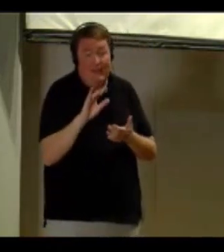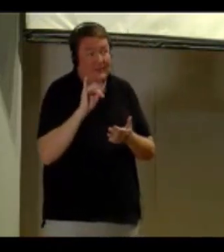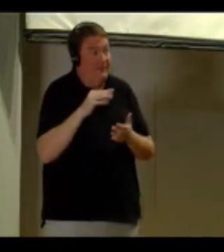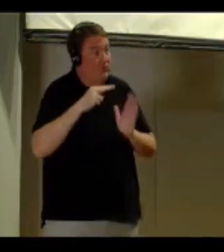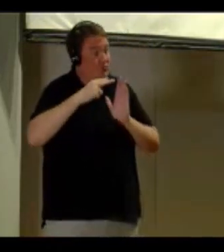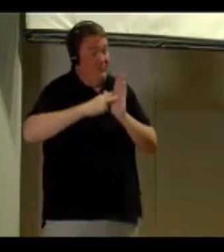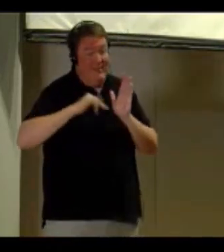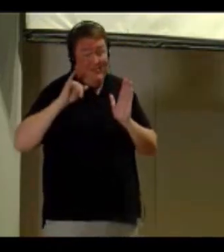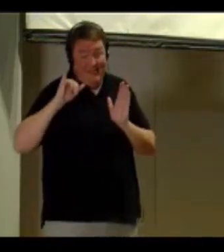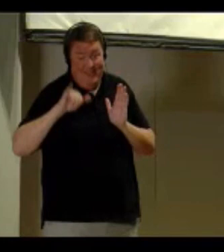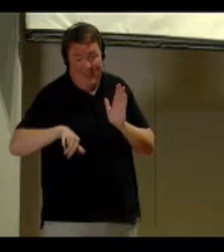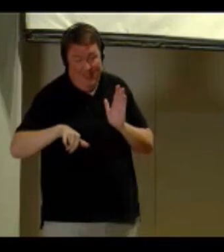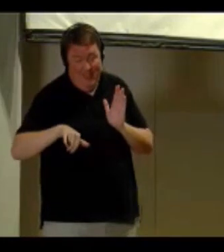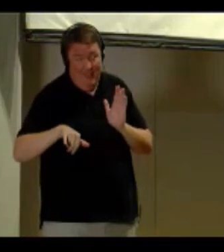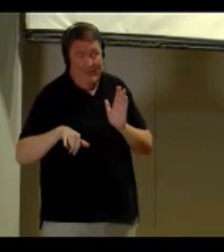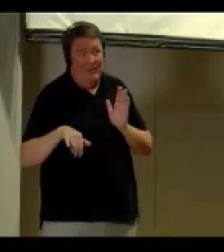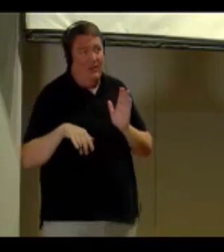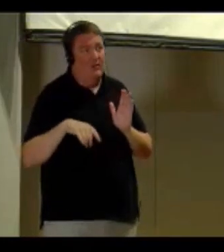read that, and